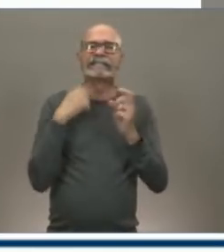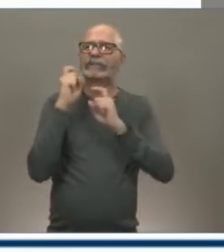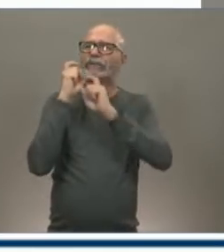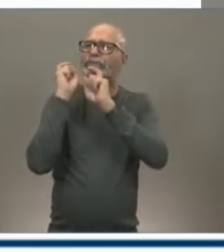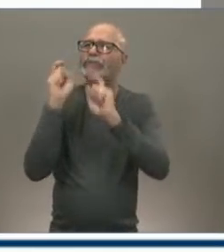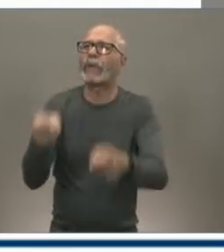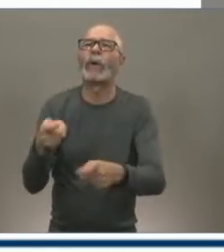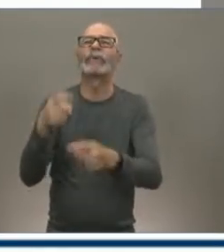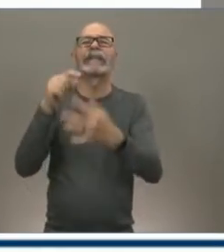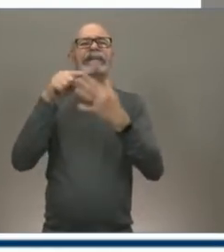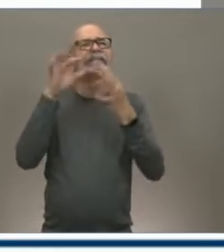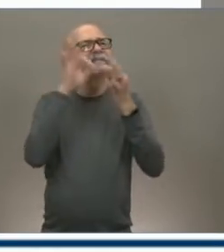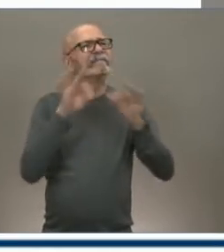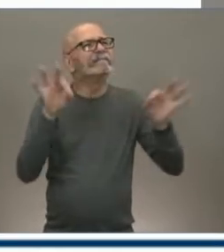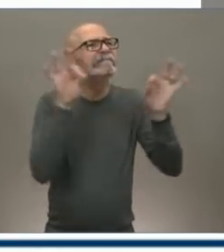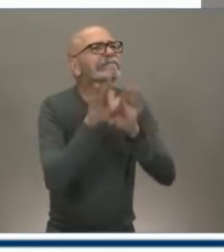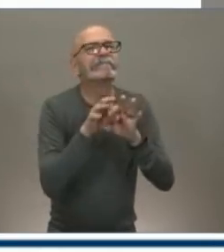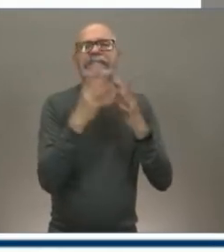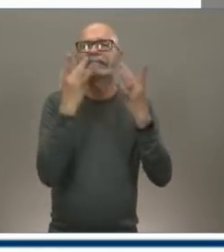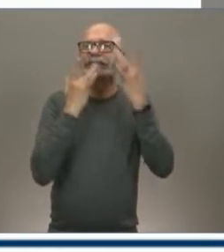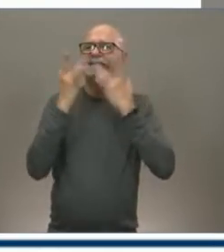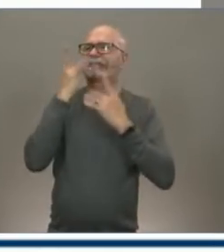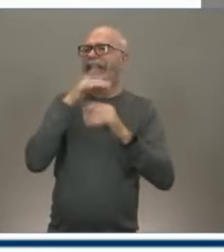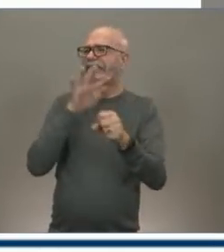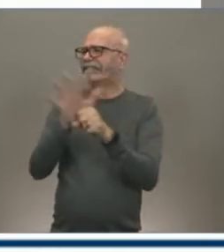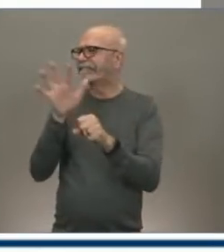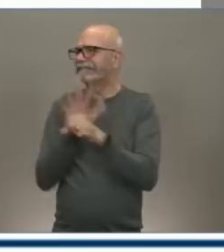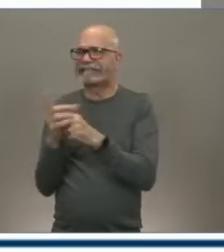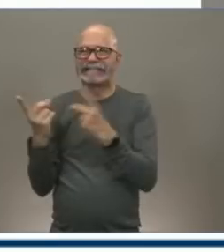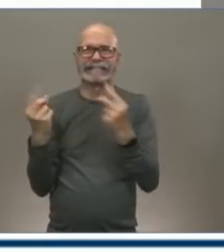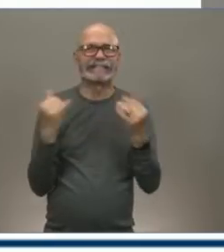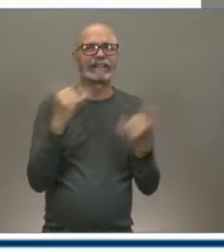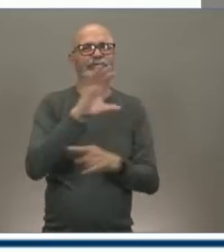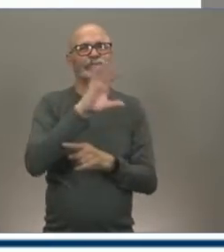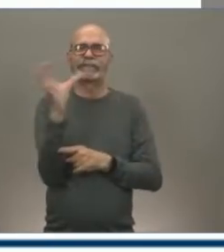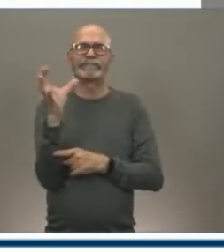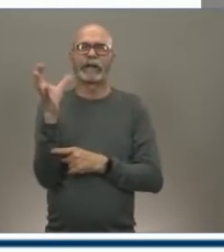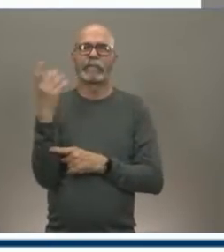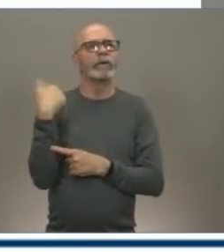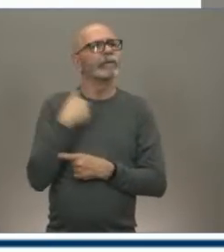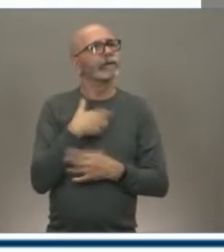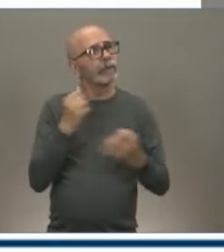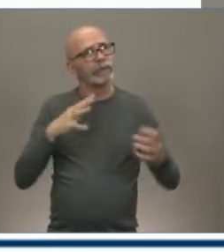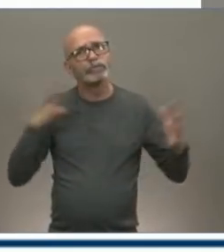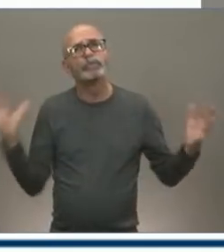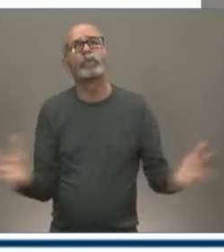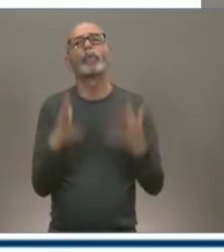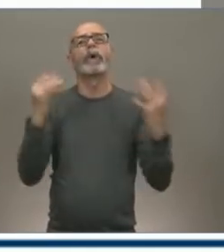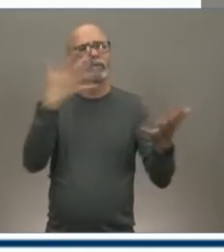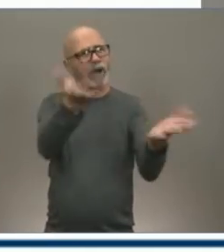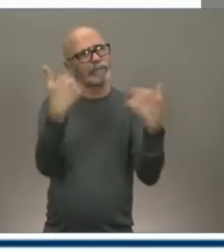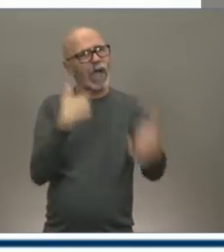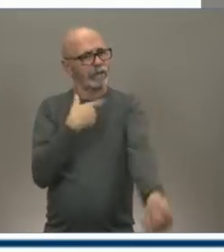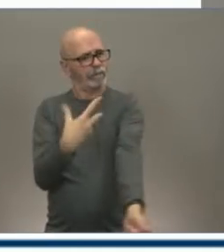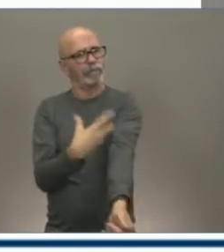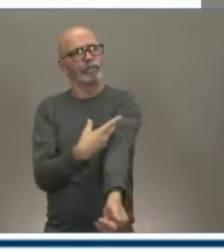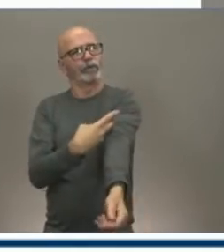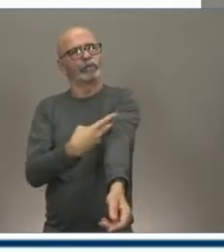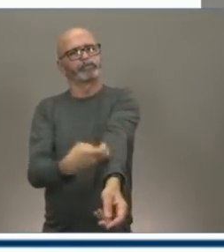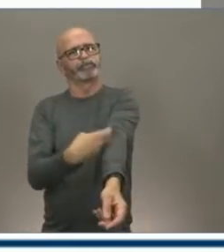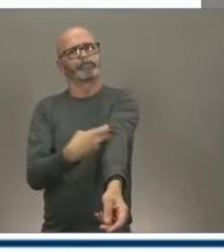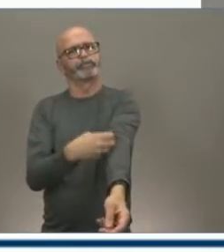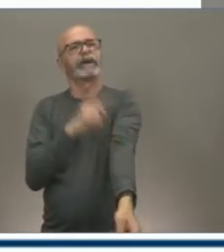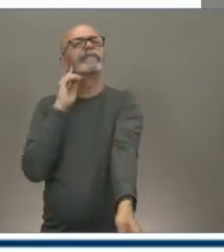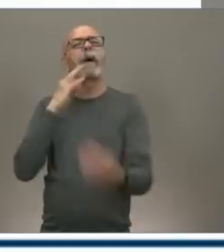always run short over Christmas. And so really I would encourage anybody who can give a blood donation. They have all the COVID protocols and